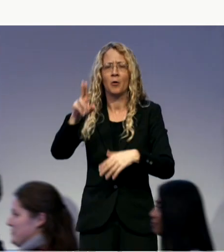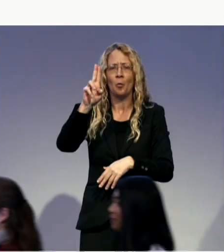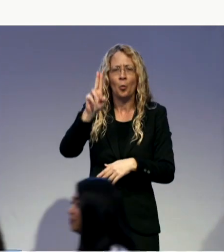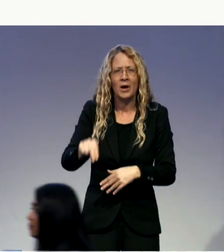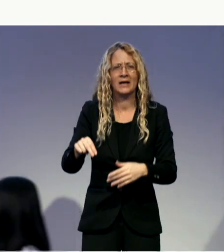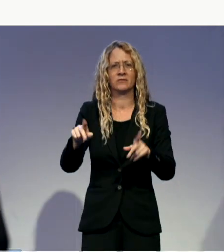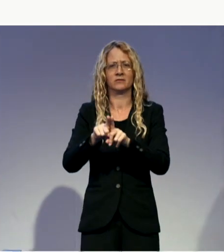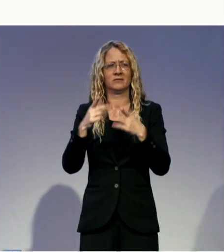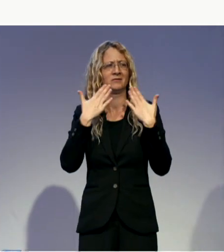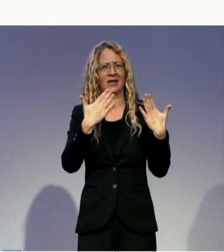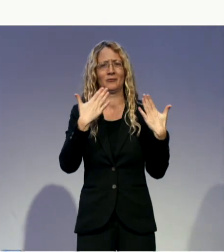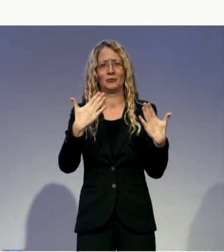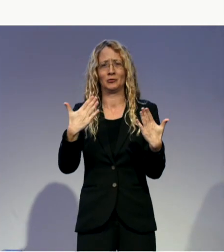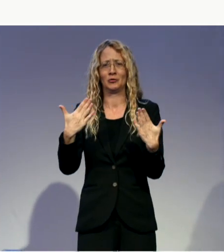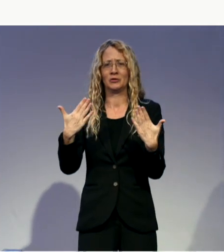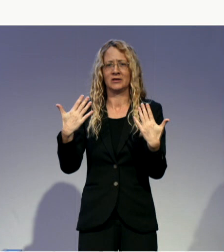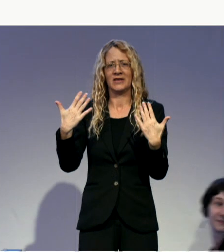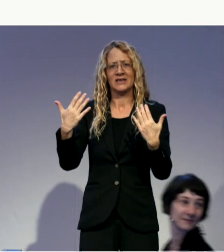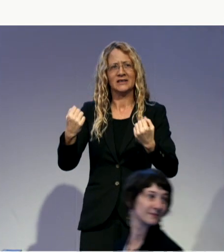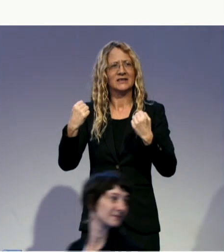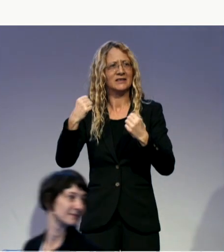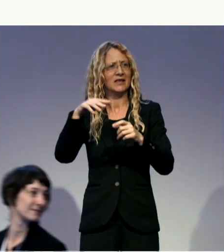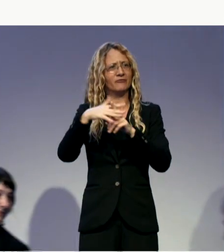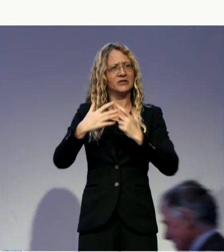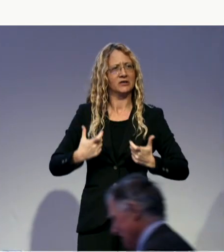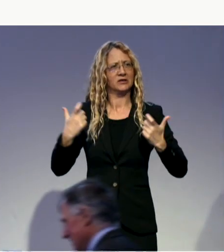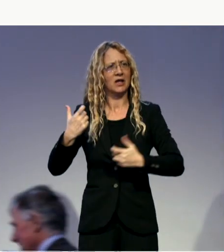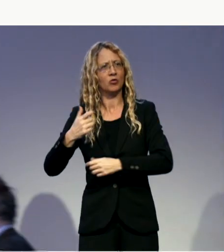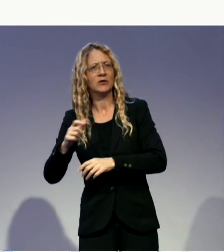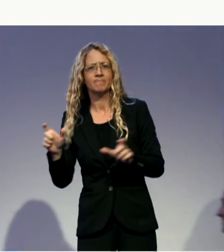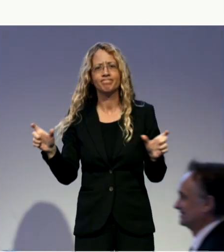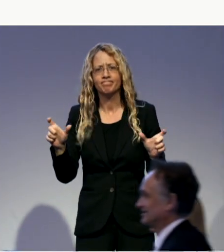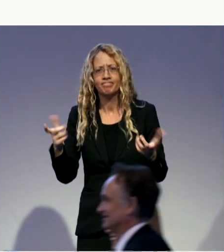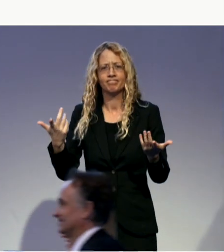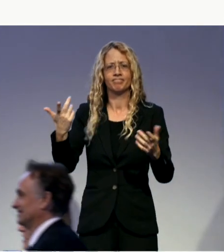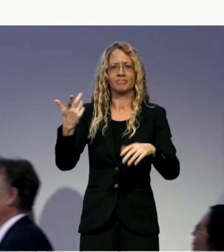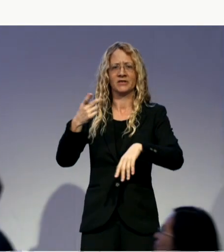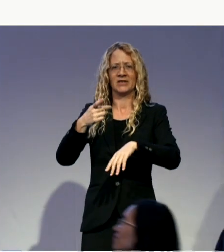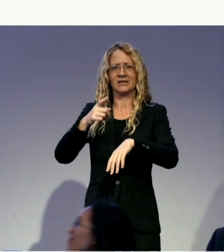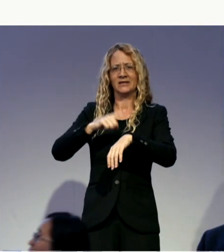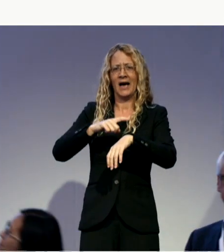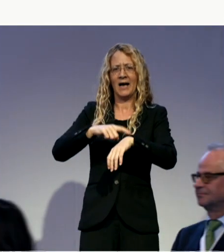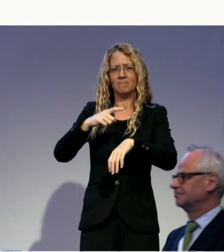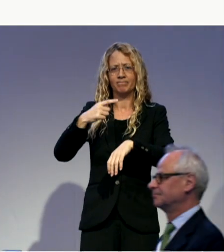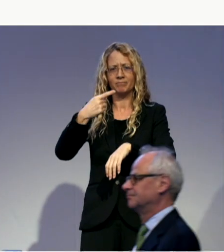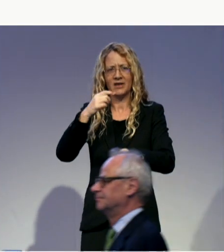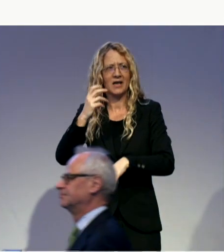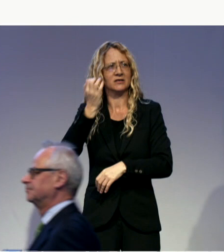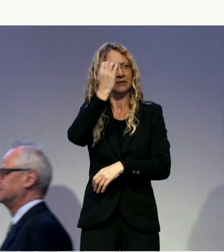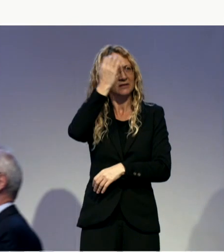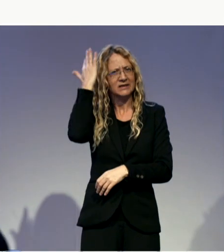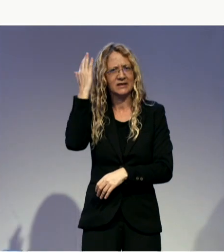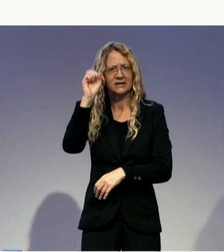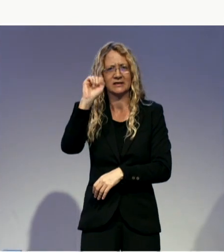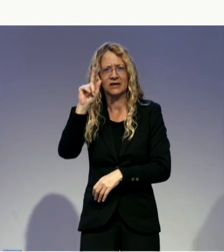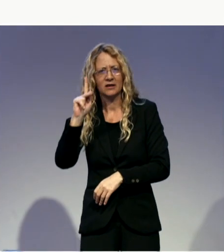whole security team for the hospitality, Zeitgeist, Eva Merkisch, Silver Bloder, who helped with all the support on the organization in the